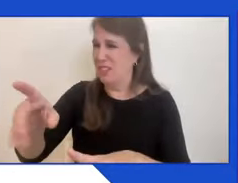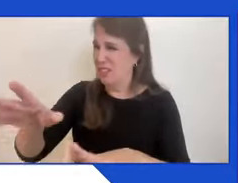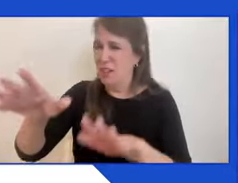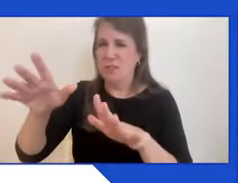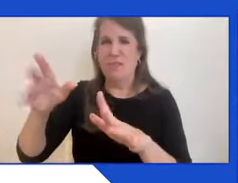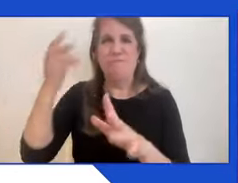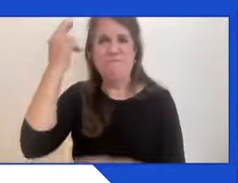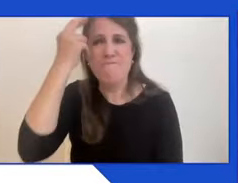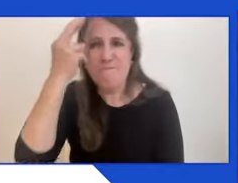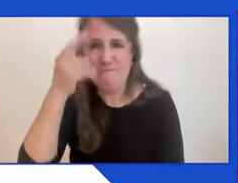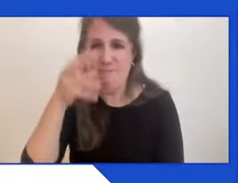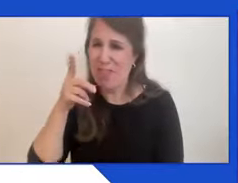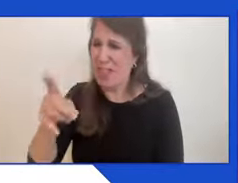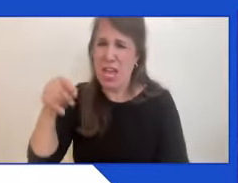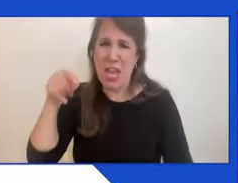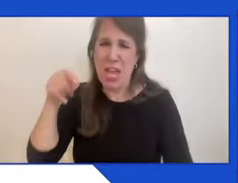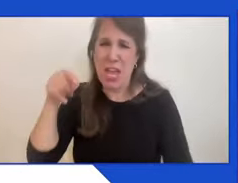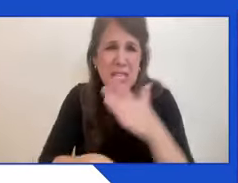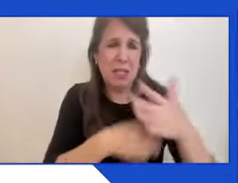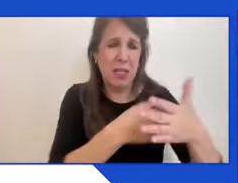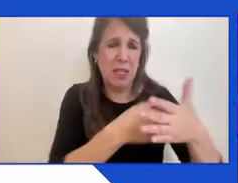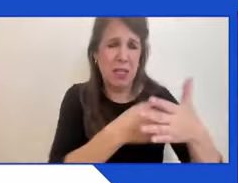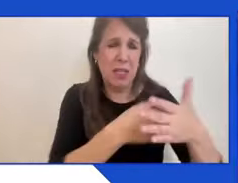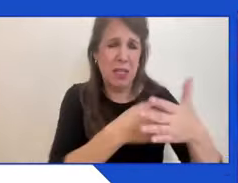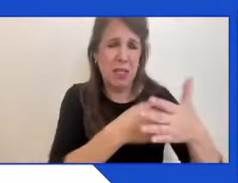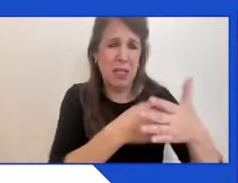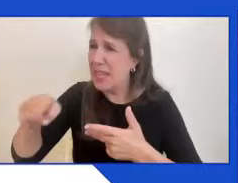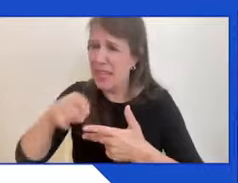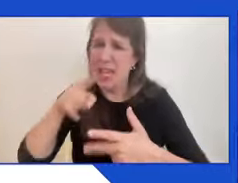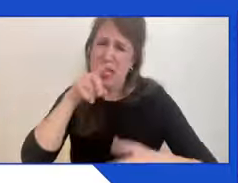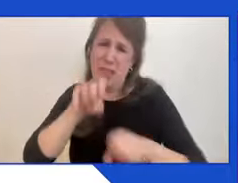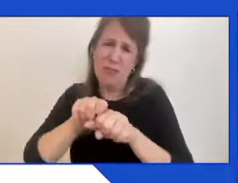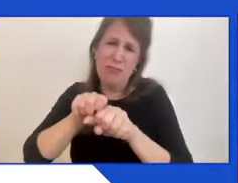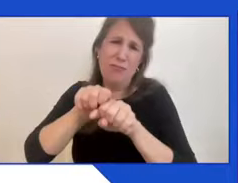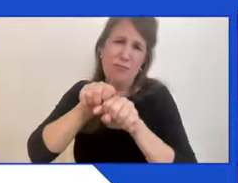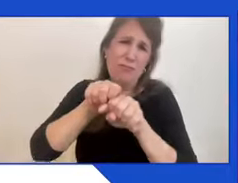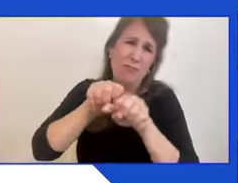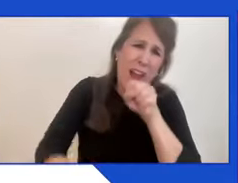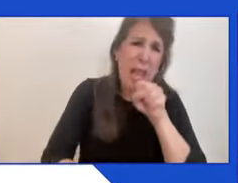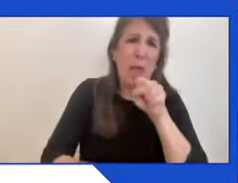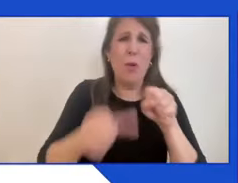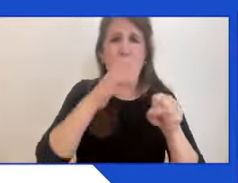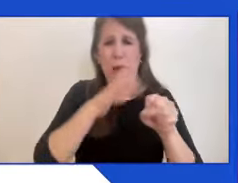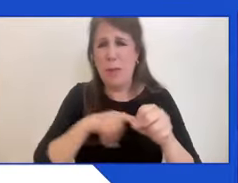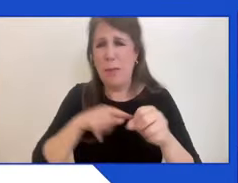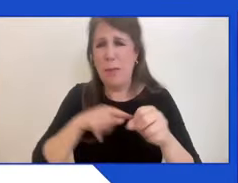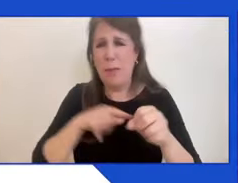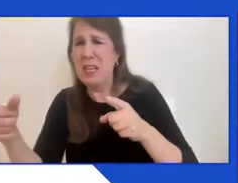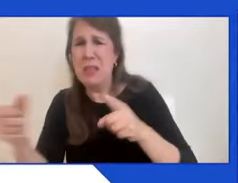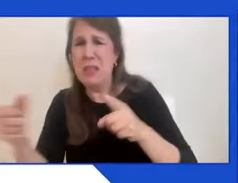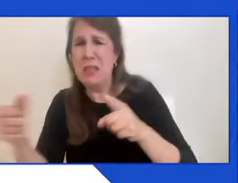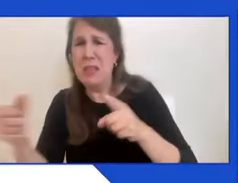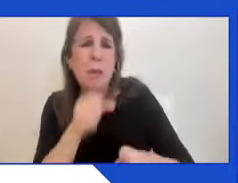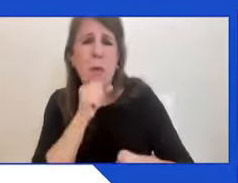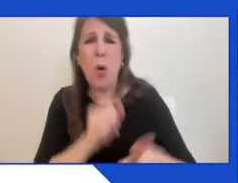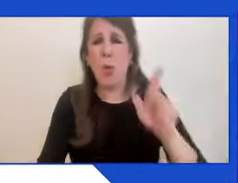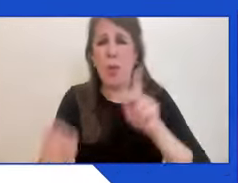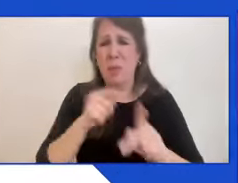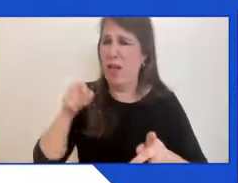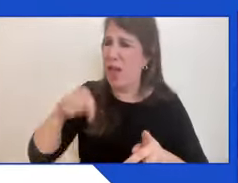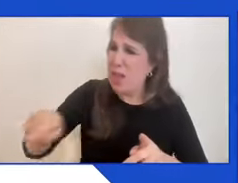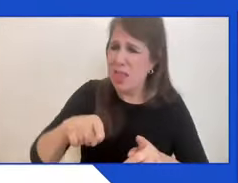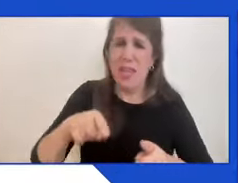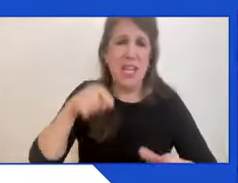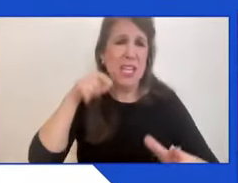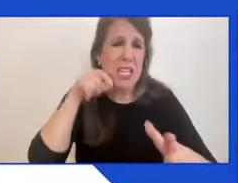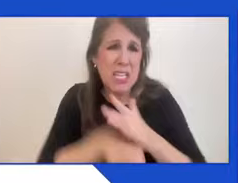They rape women. They abuse the elderly. They killed 30